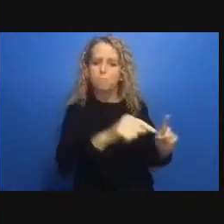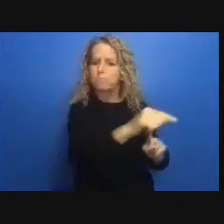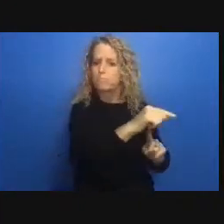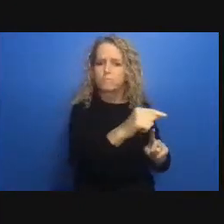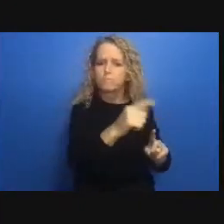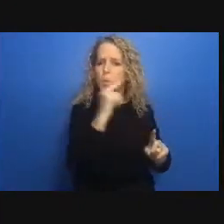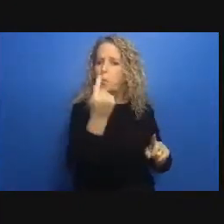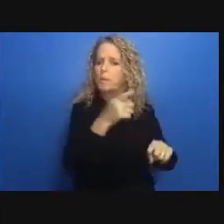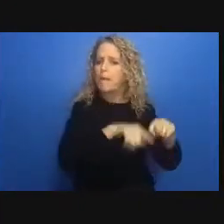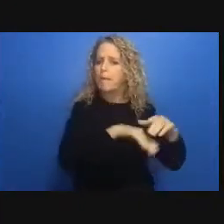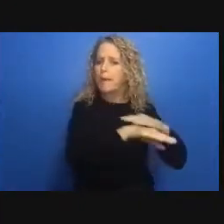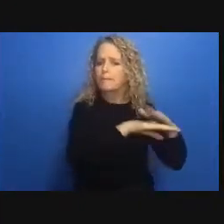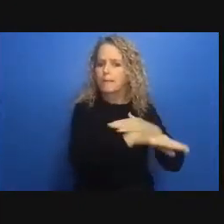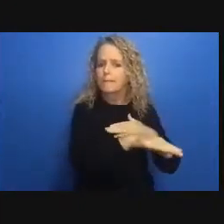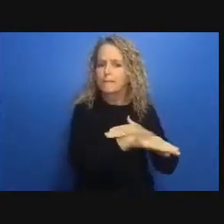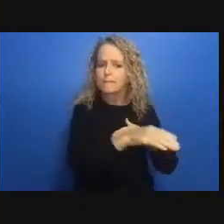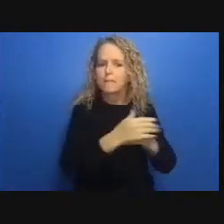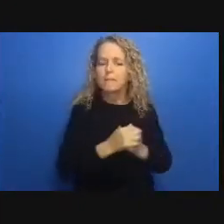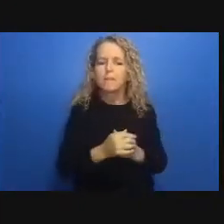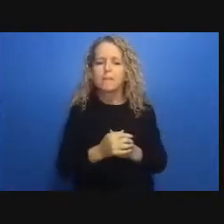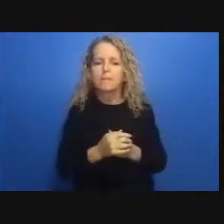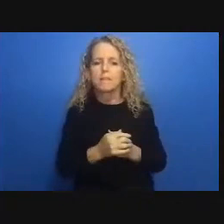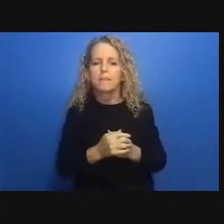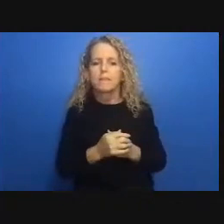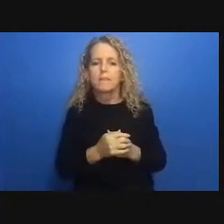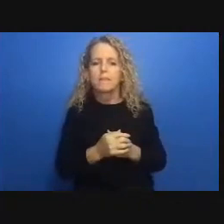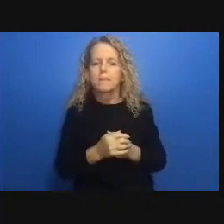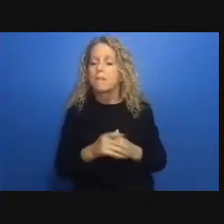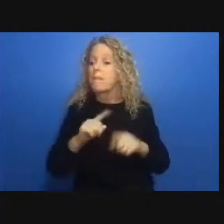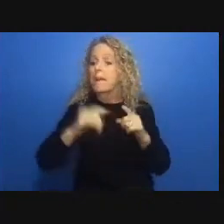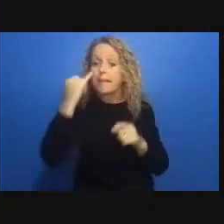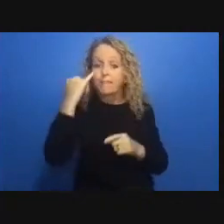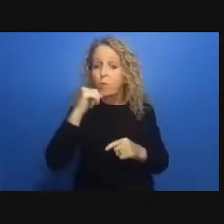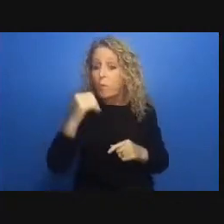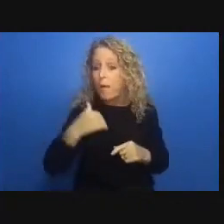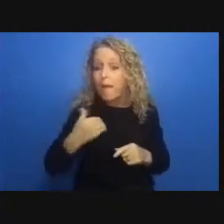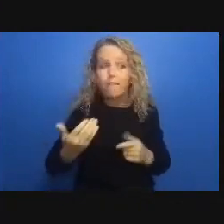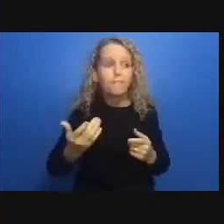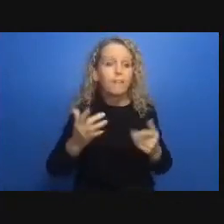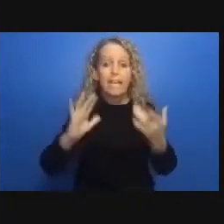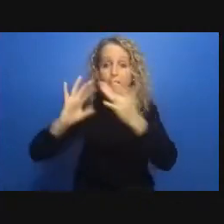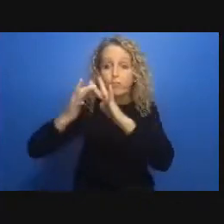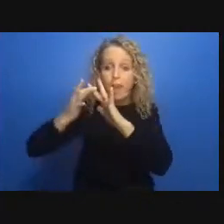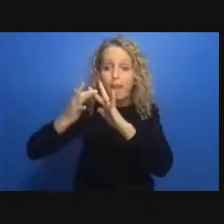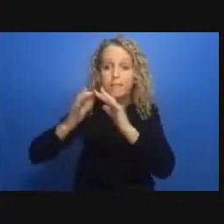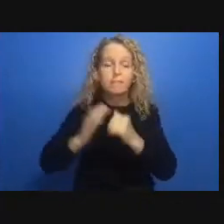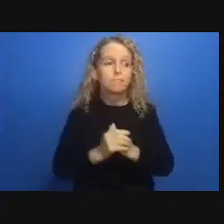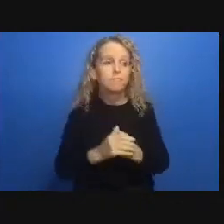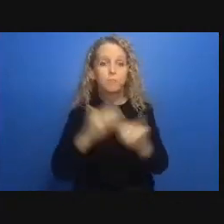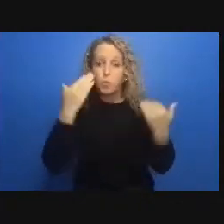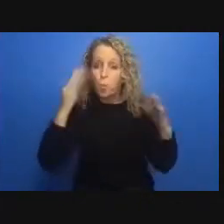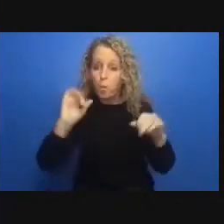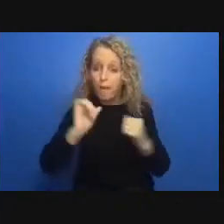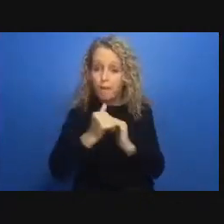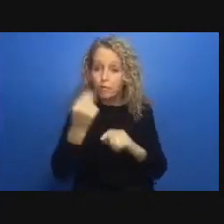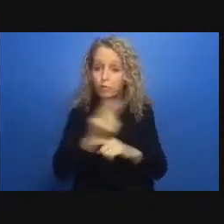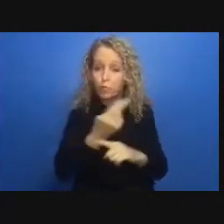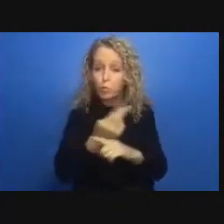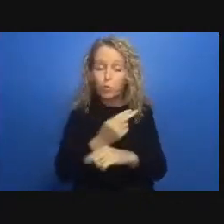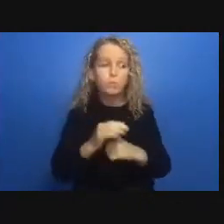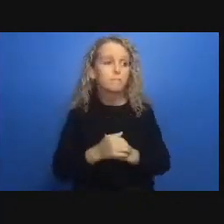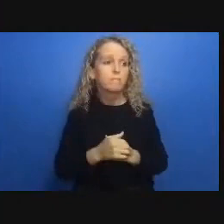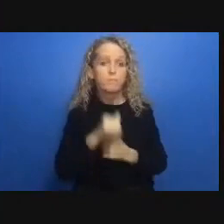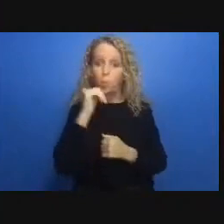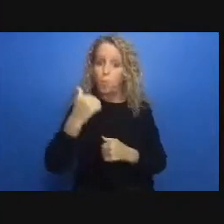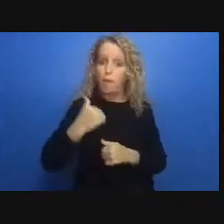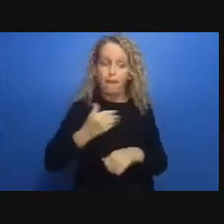that's just not available if you don't have internet access, you don't know what to do with it, you don't have devices in your home, and